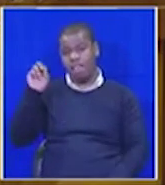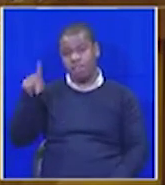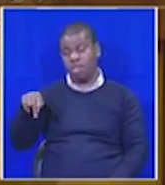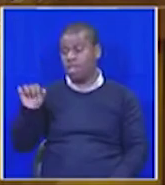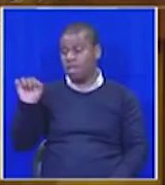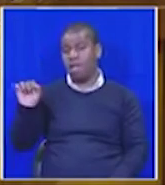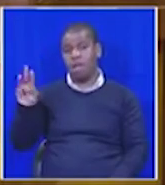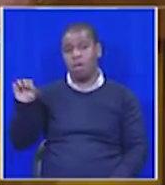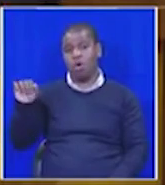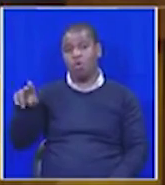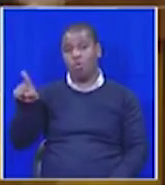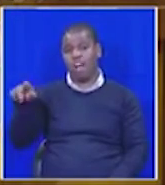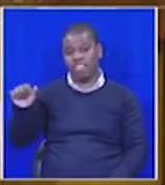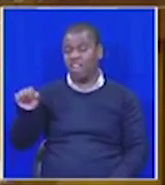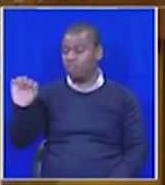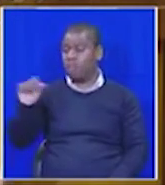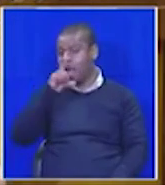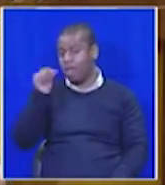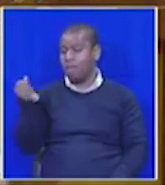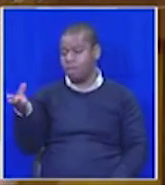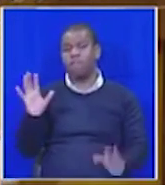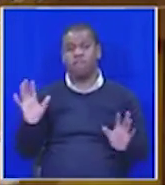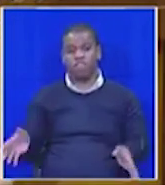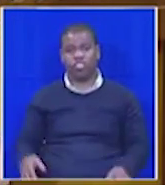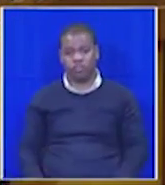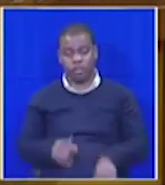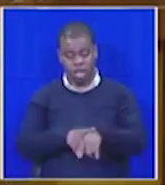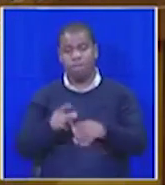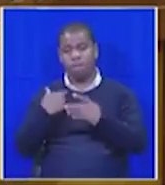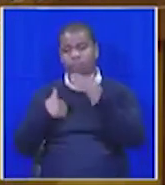Mangwaza Msebisi. Honourable member, your time has now expired. Get the message.